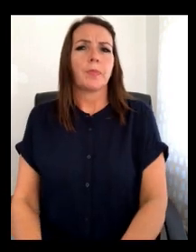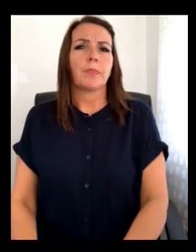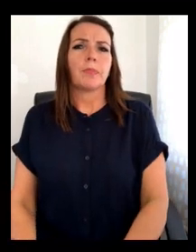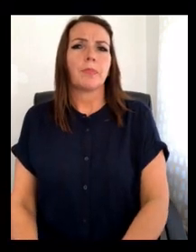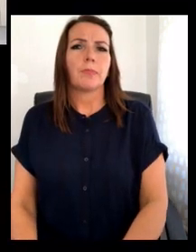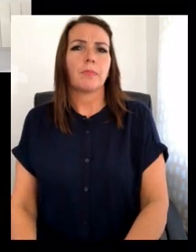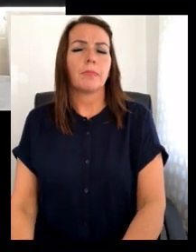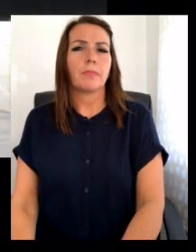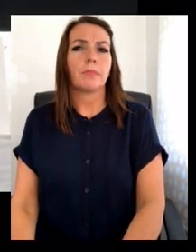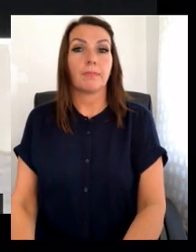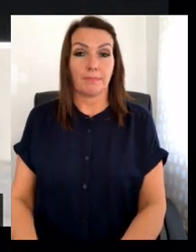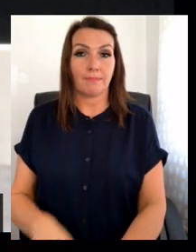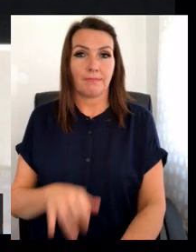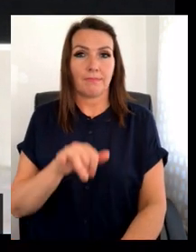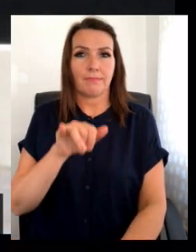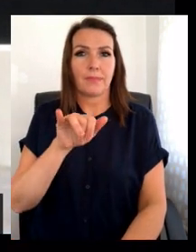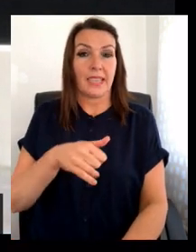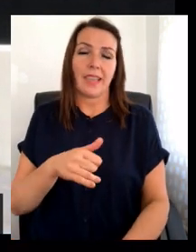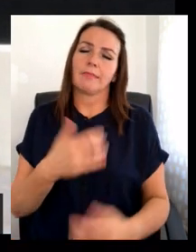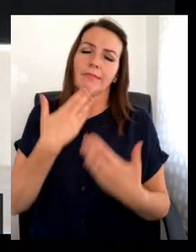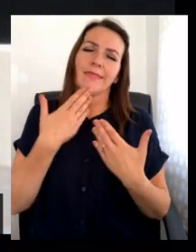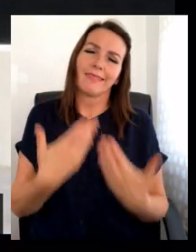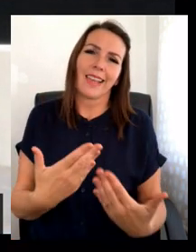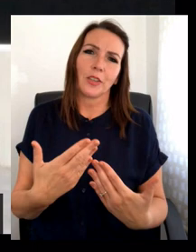Yeah, of course. So first off, thanks so much for having me.